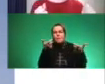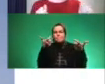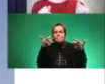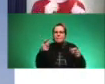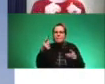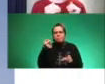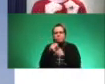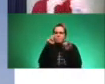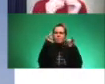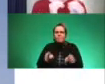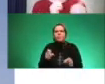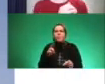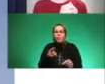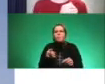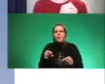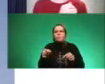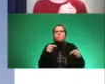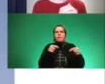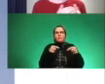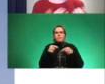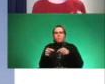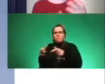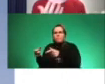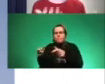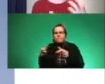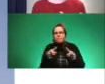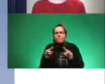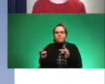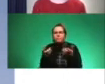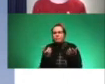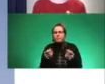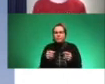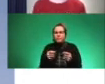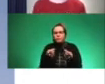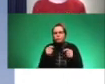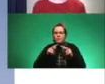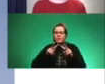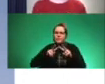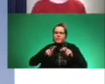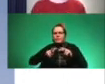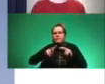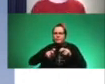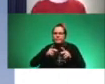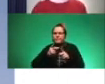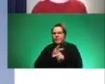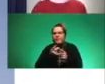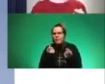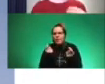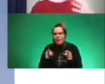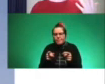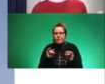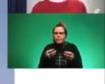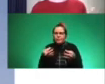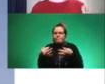episode, or maybe it sort of went backwards and forwards for a little while. And so we're trying to piece that back together to tell us